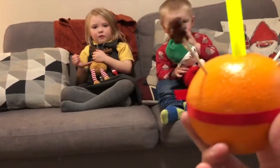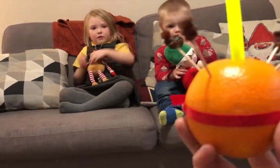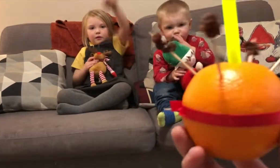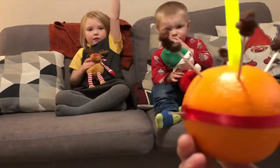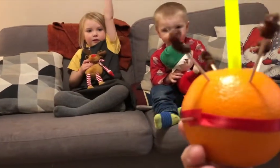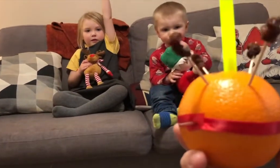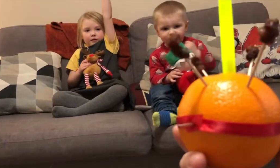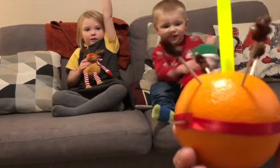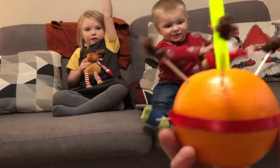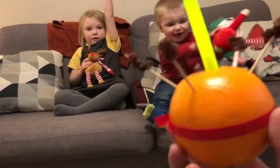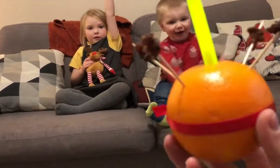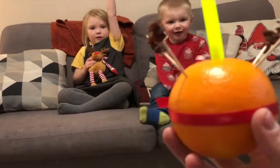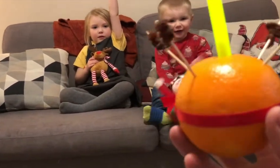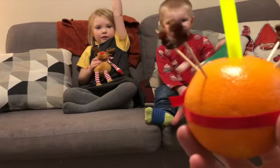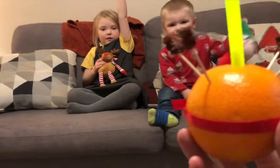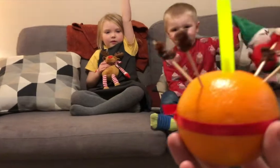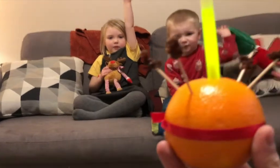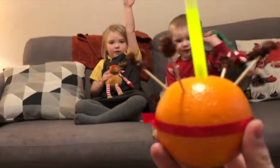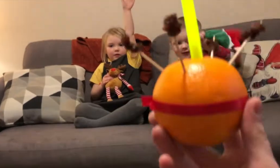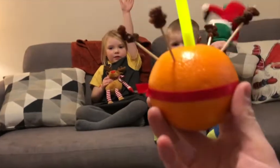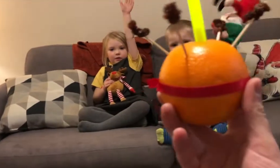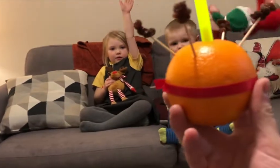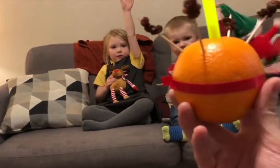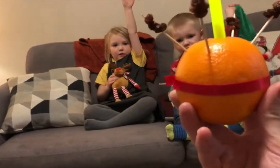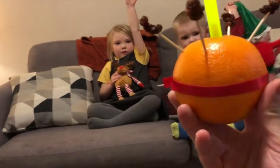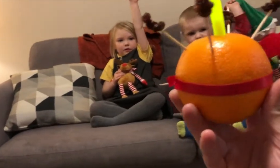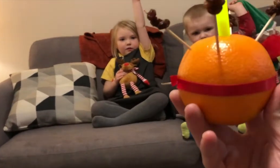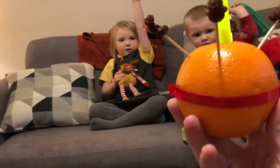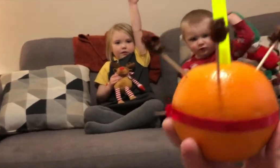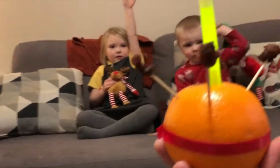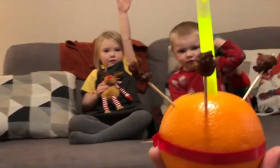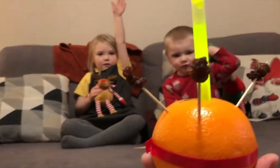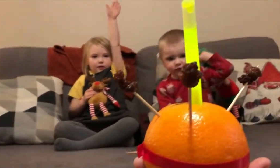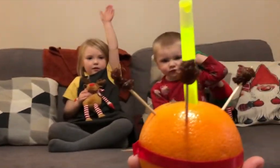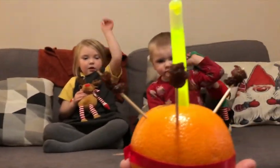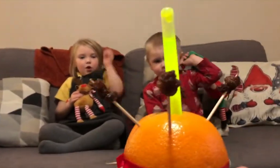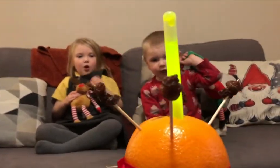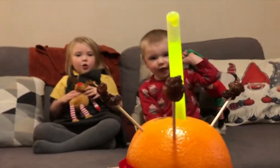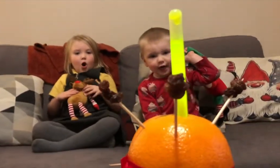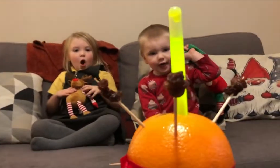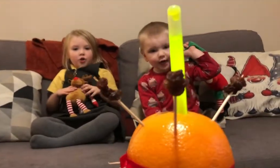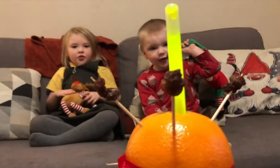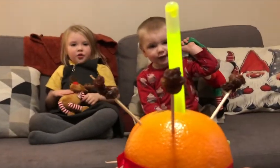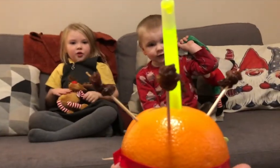something? So what do we think that the orange means?